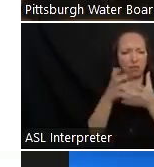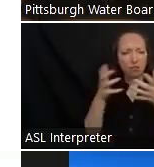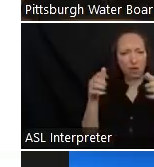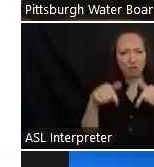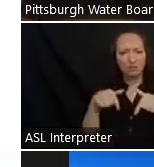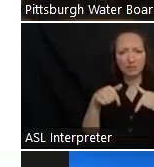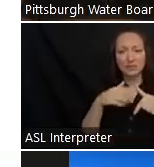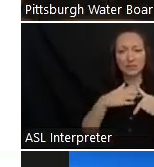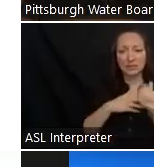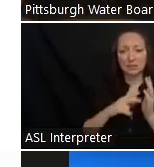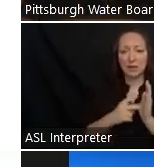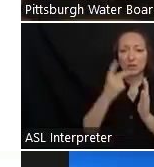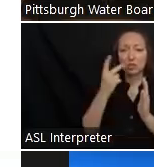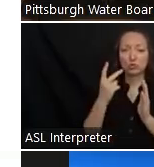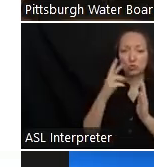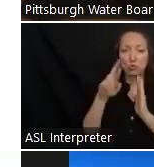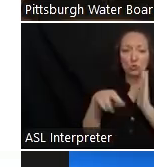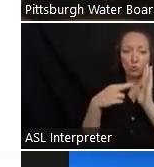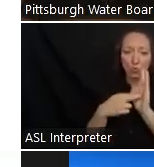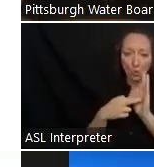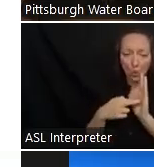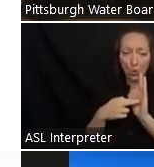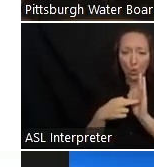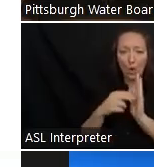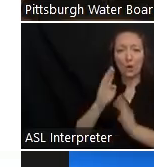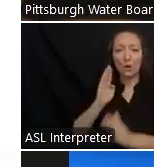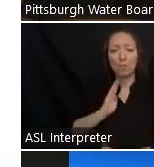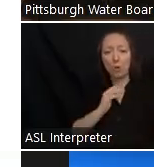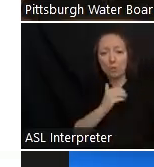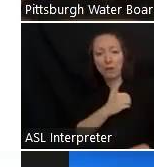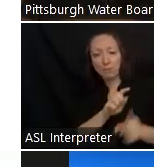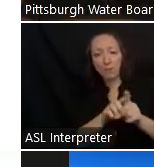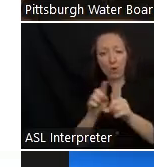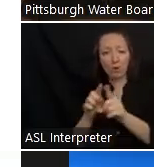dual role as board member and city council member, I know that